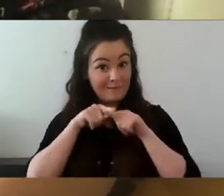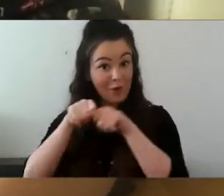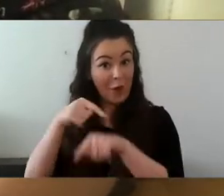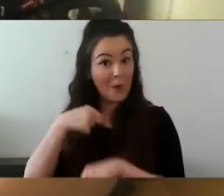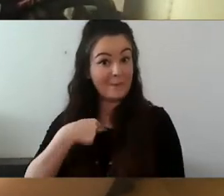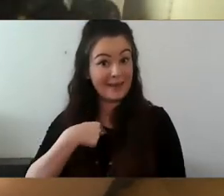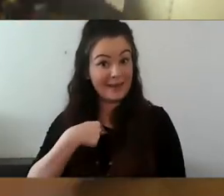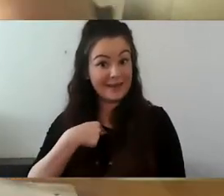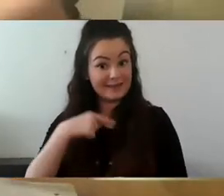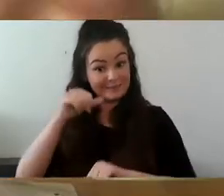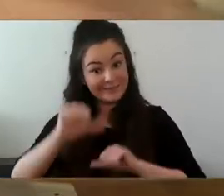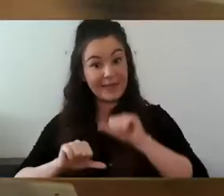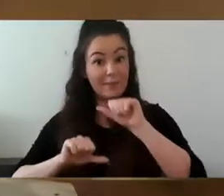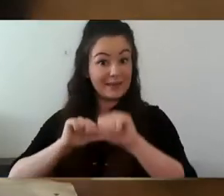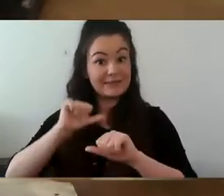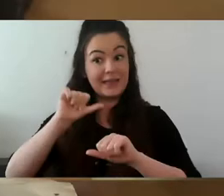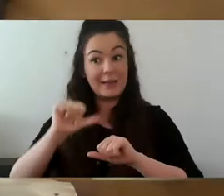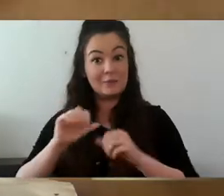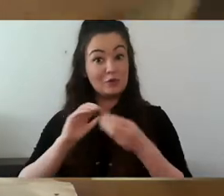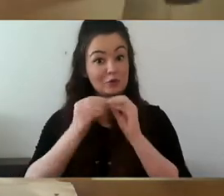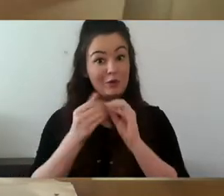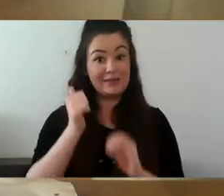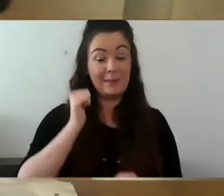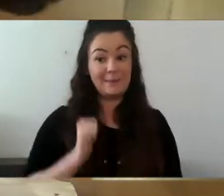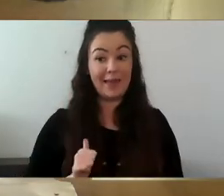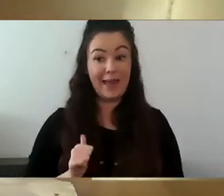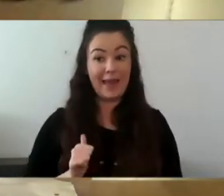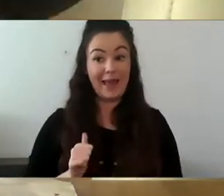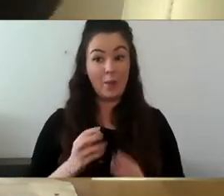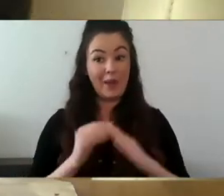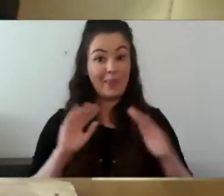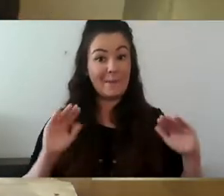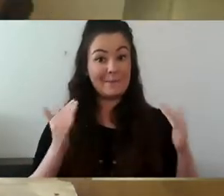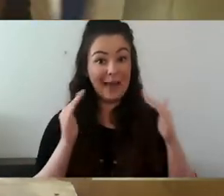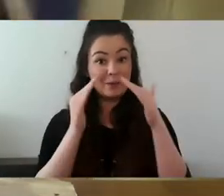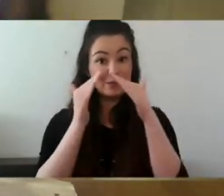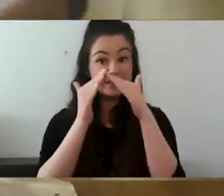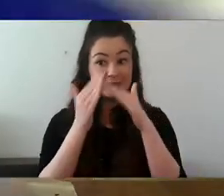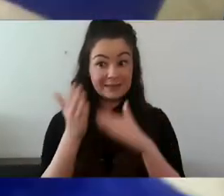by step to create one of these bags with mountains on.